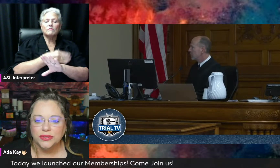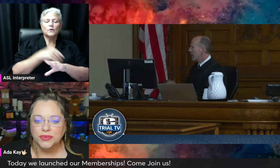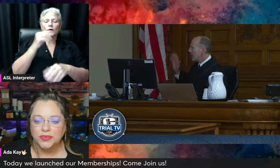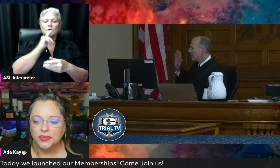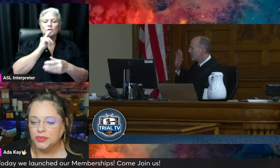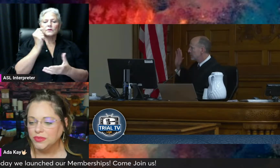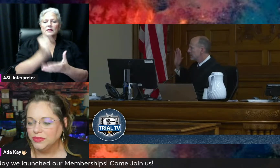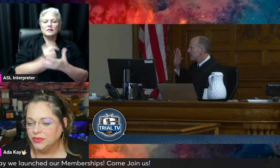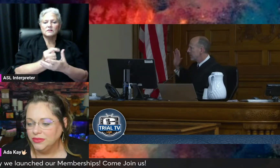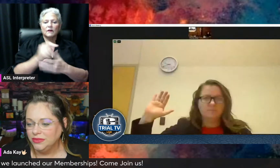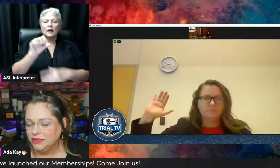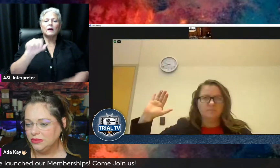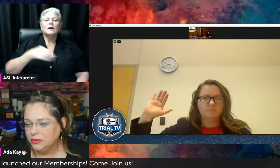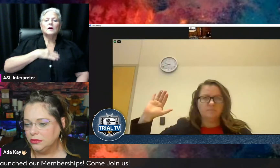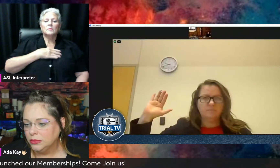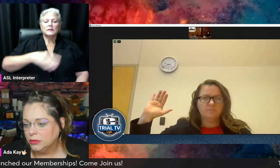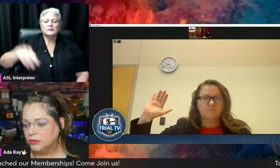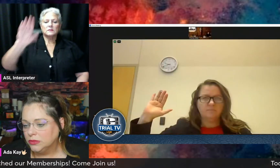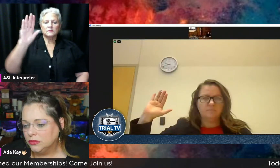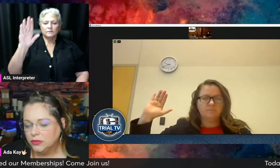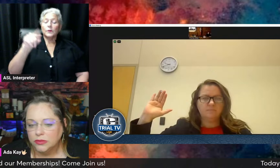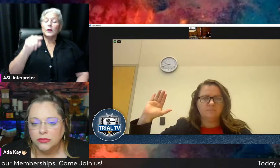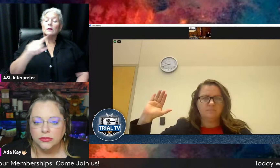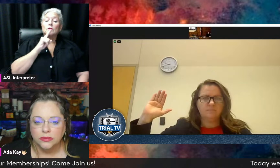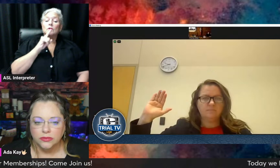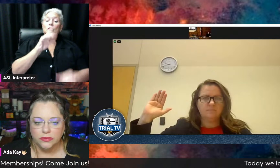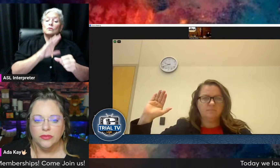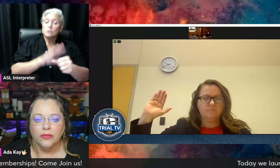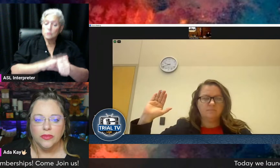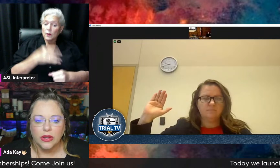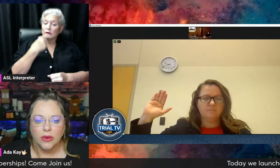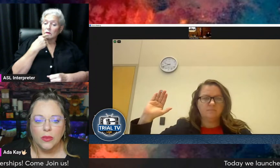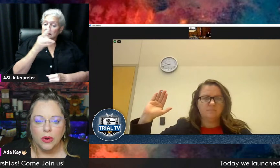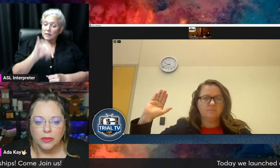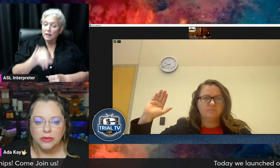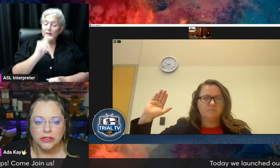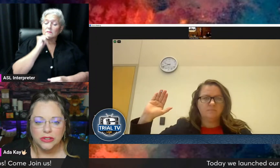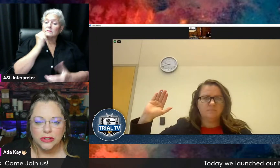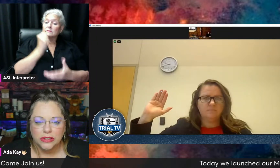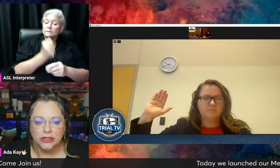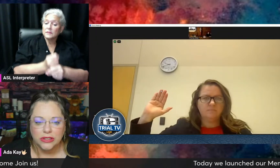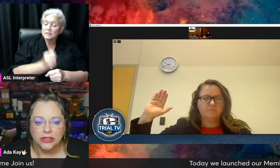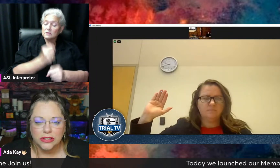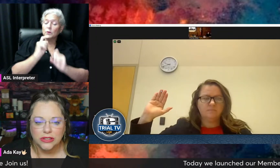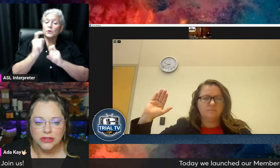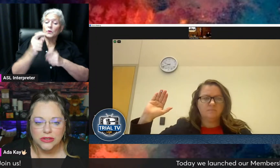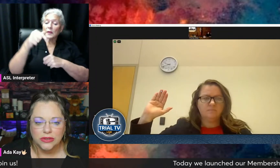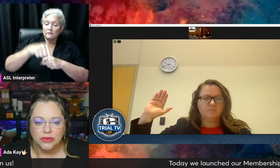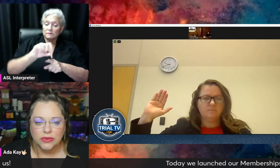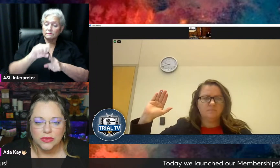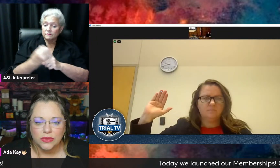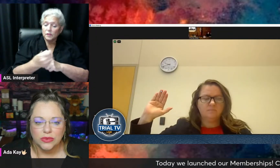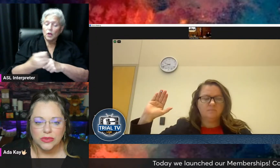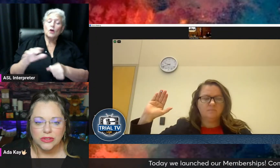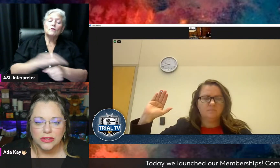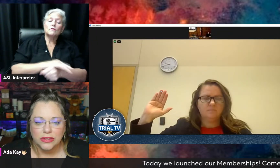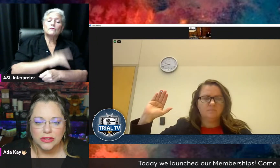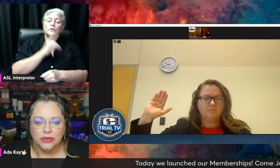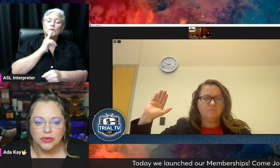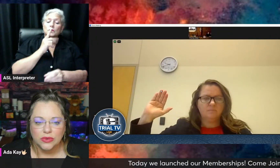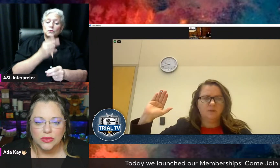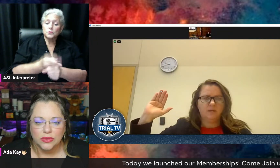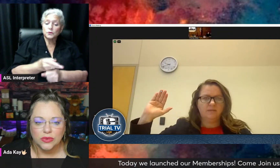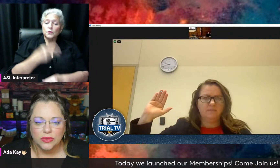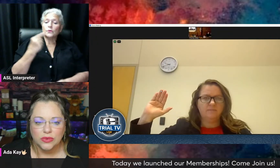I have you raise your right hand, please? Do you swear or affirm that the testimony you give in this matter will be the truth, the whole truth, and nothing but the